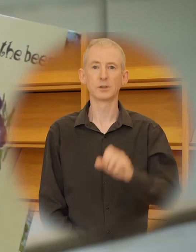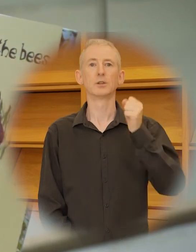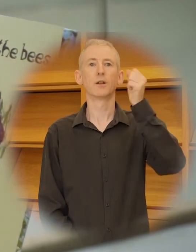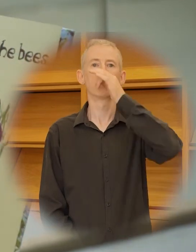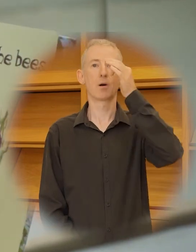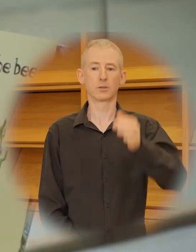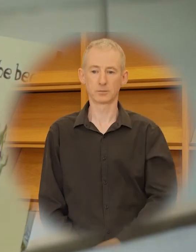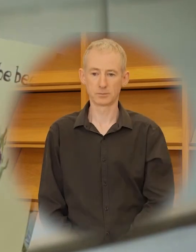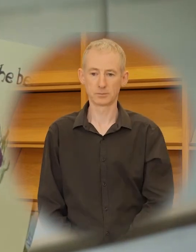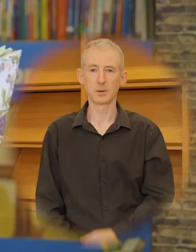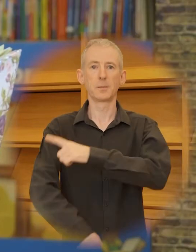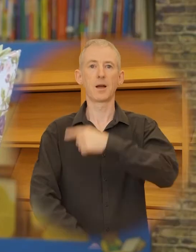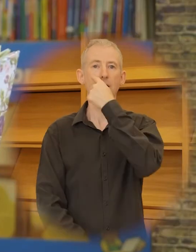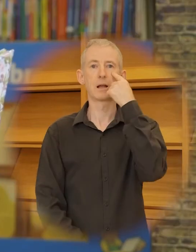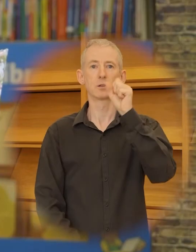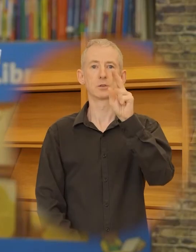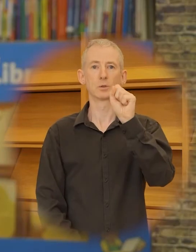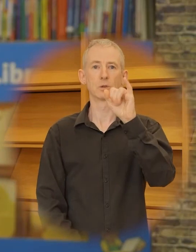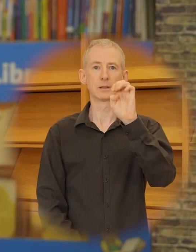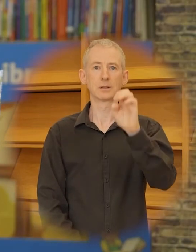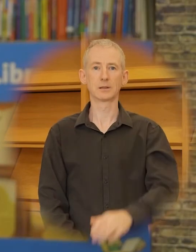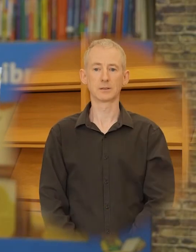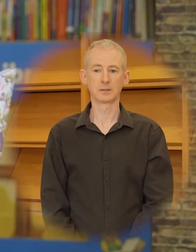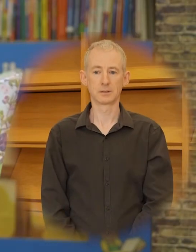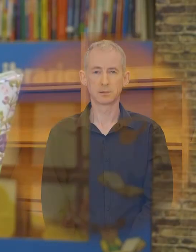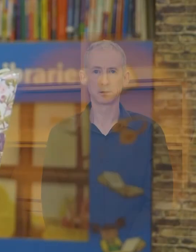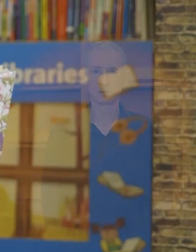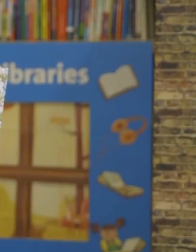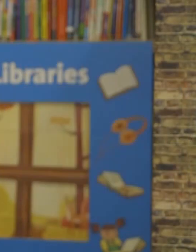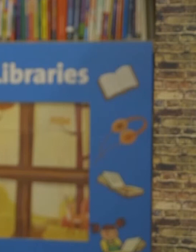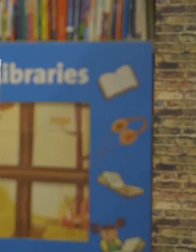sunflower and black-eyed Susie. So